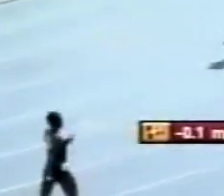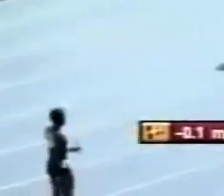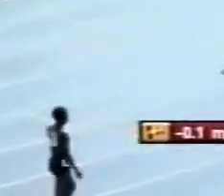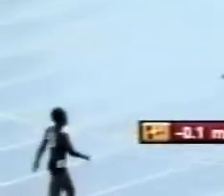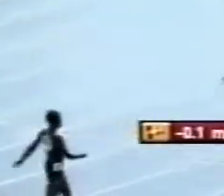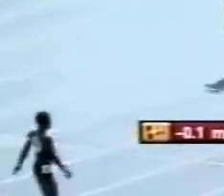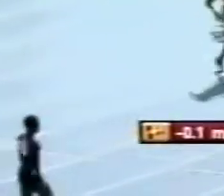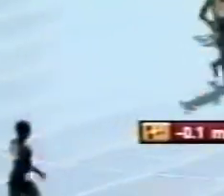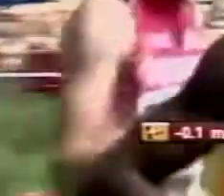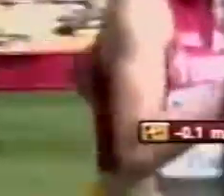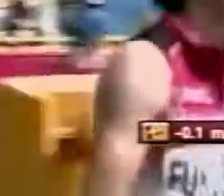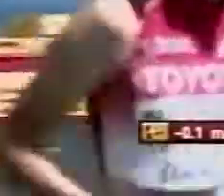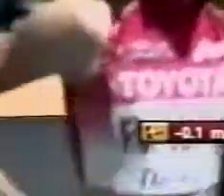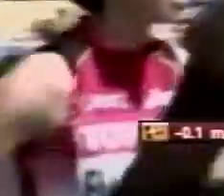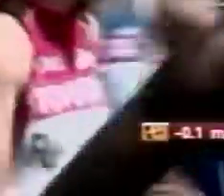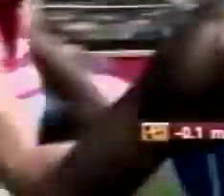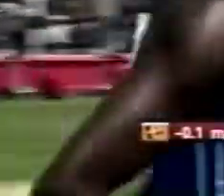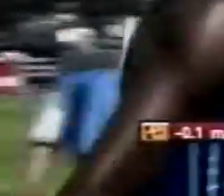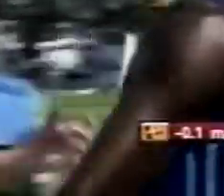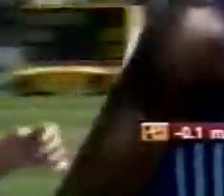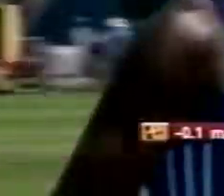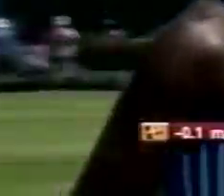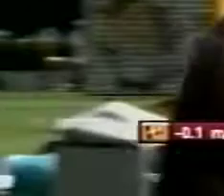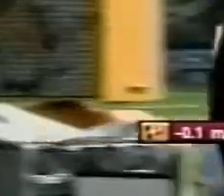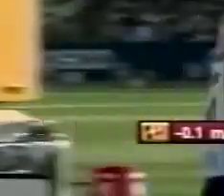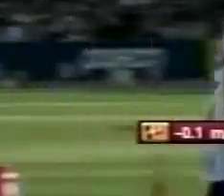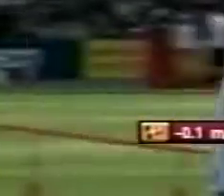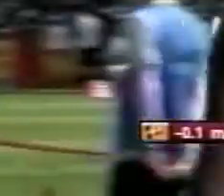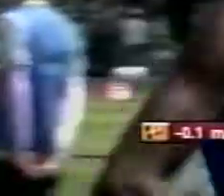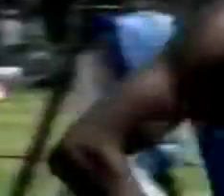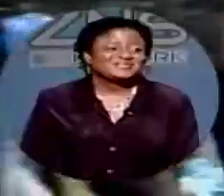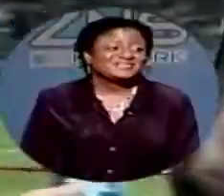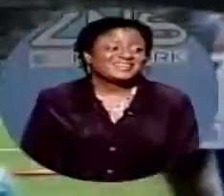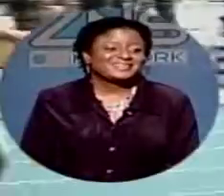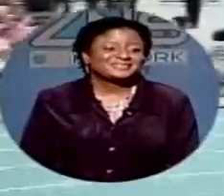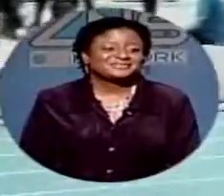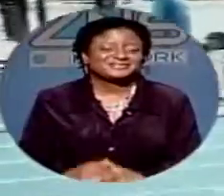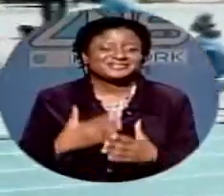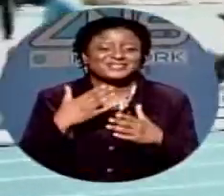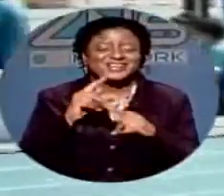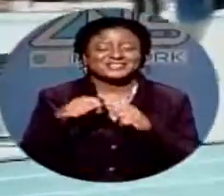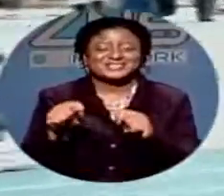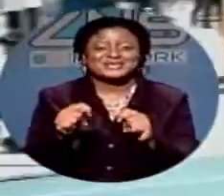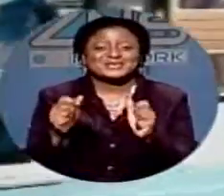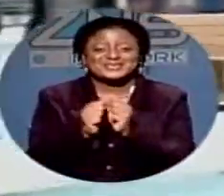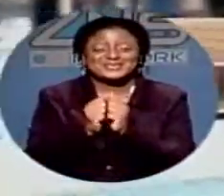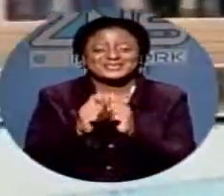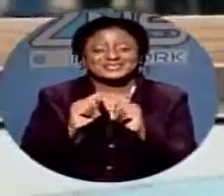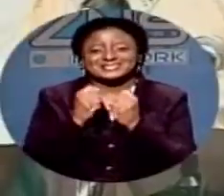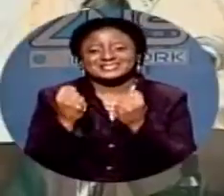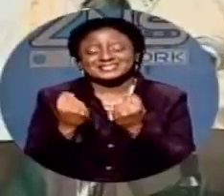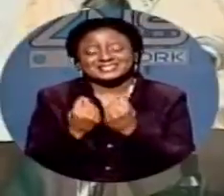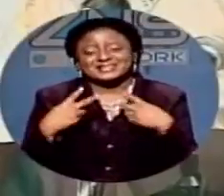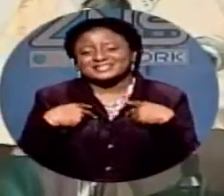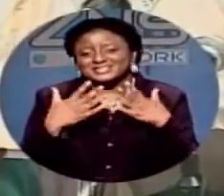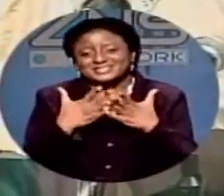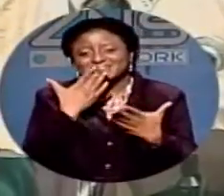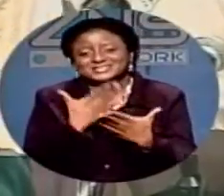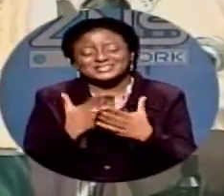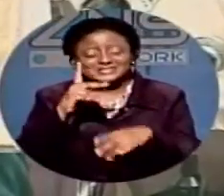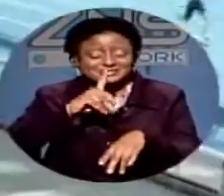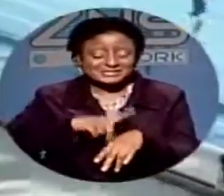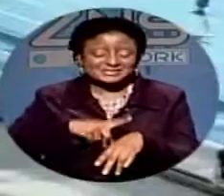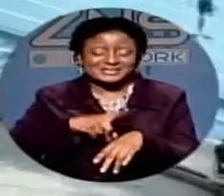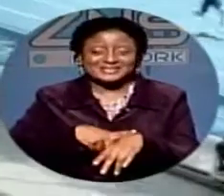has been repeatedly reported, of 18 officials traveling with the team and having a grand old time and having